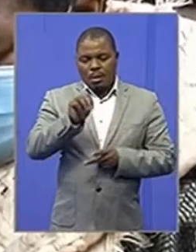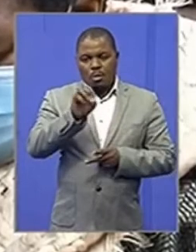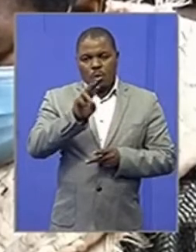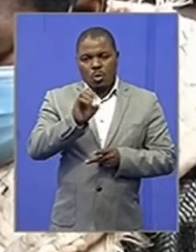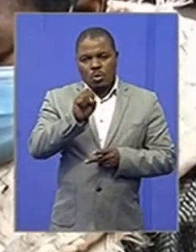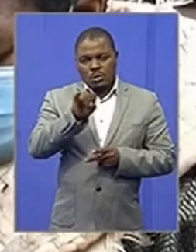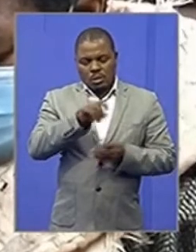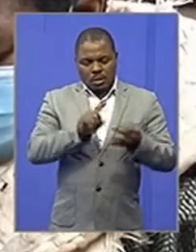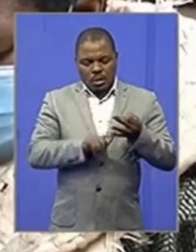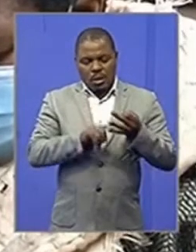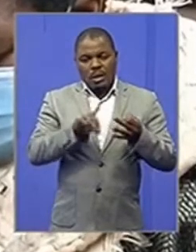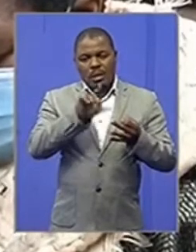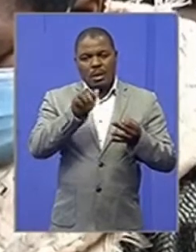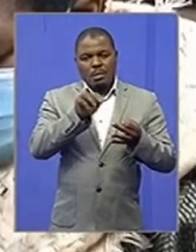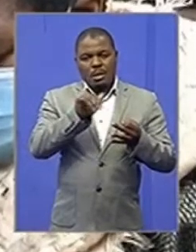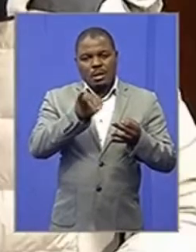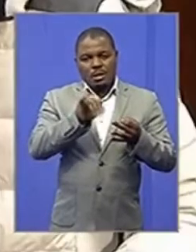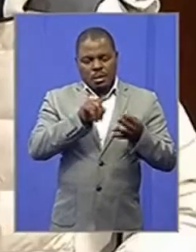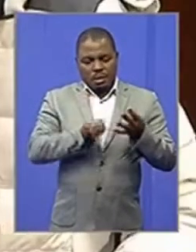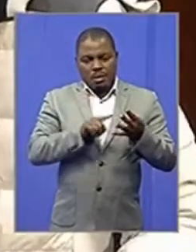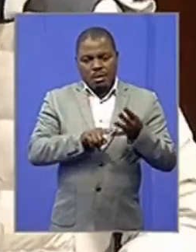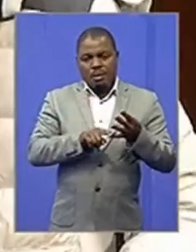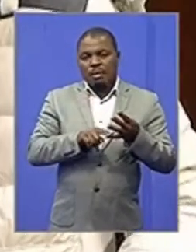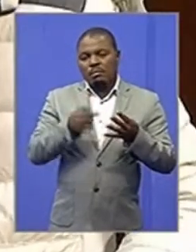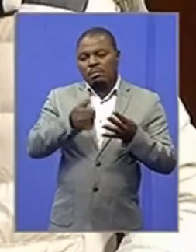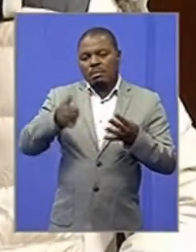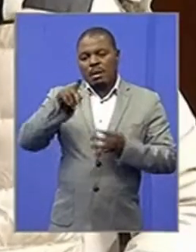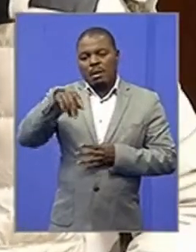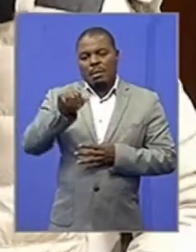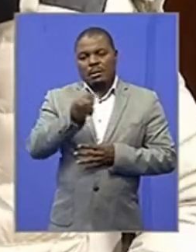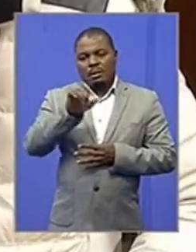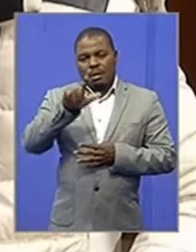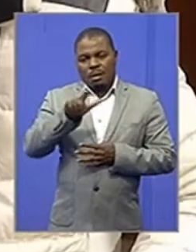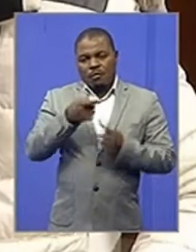Moorosi, Seipati Dlamini ga mmogo le kemedi ya Nulani Investment Dinesh Patel.